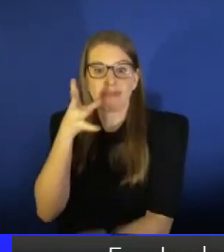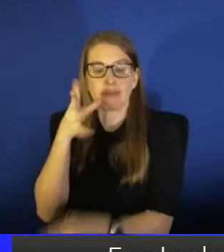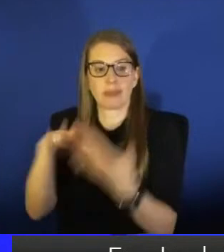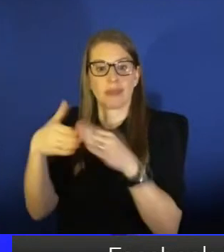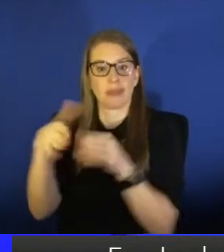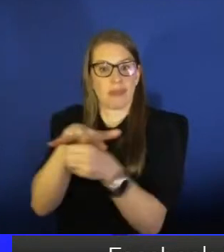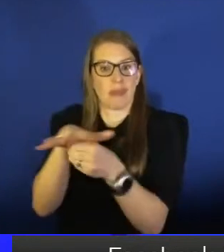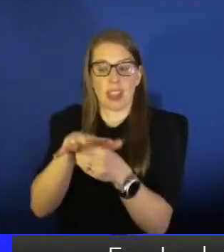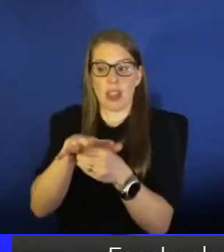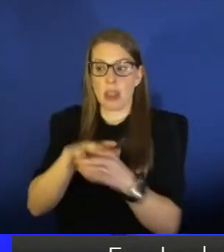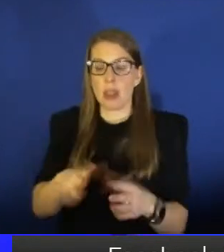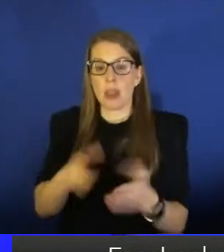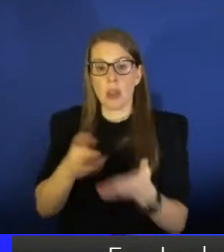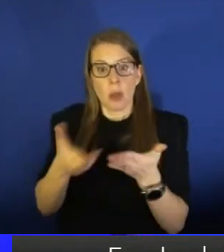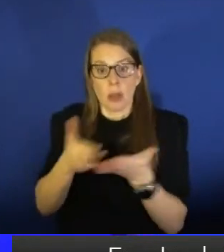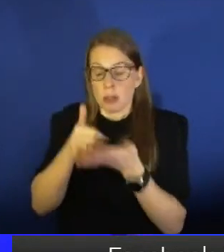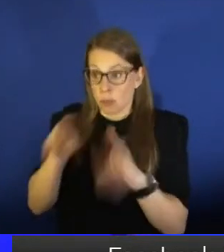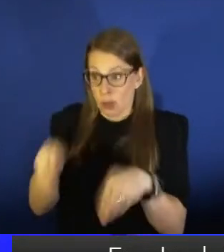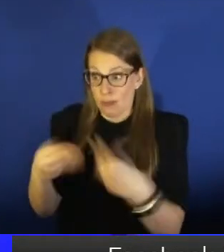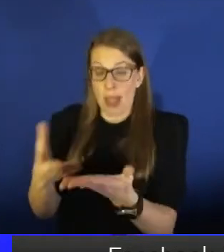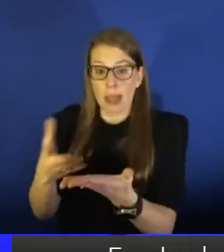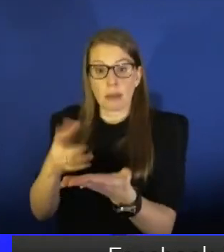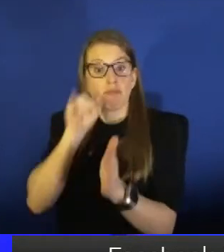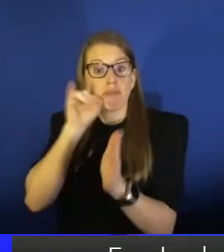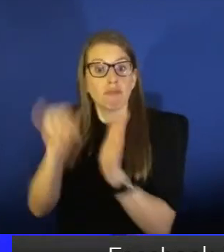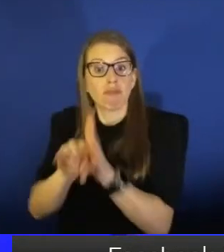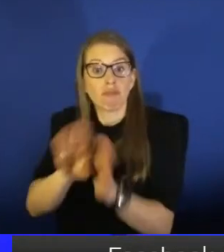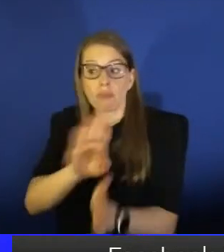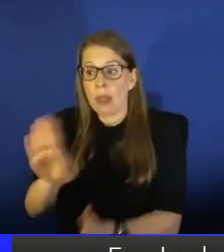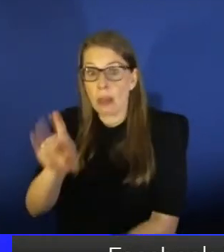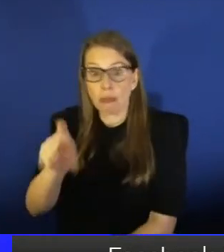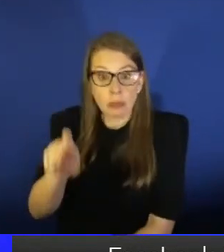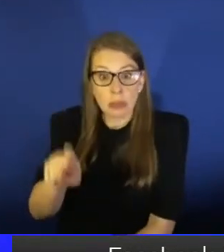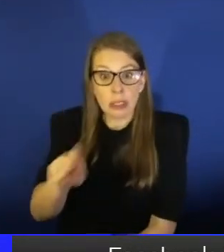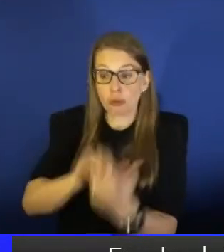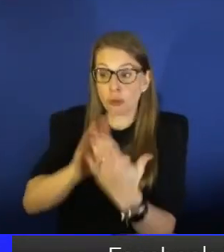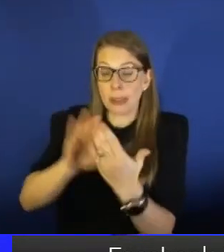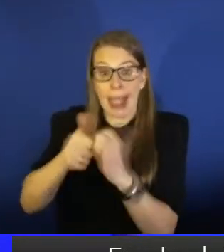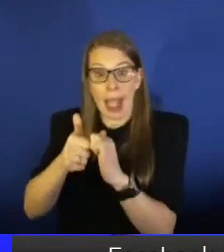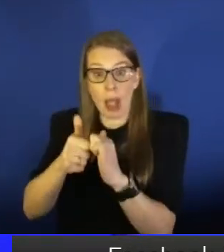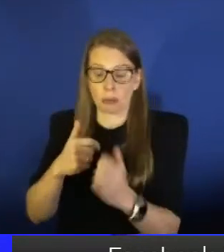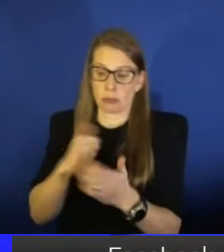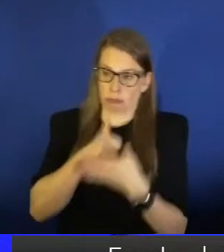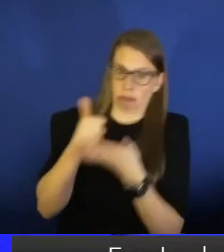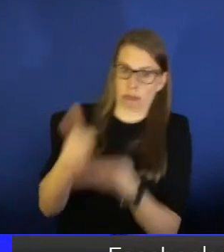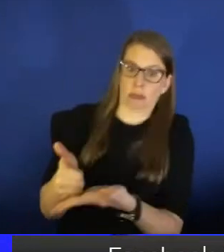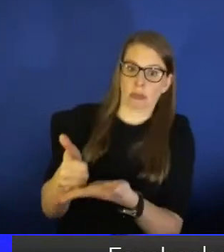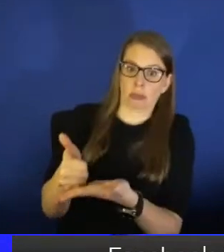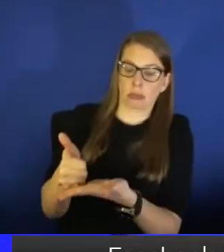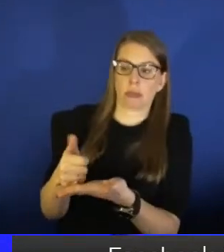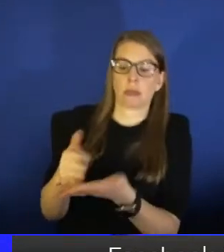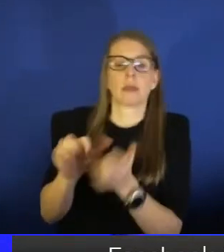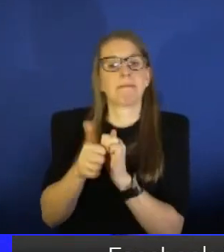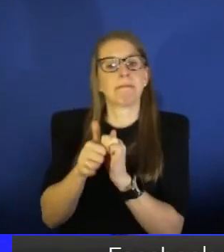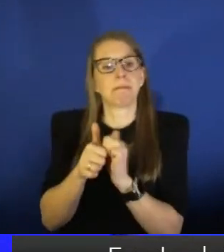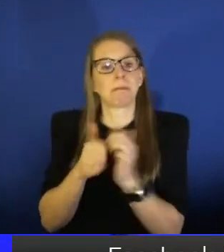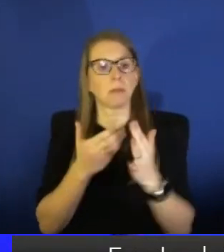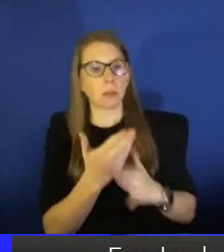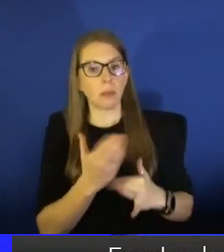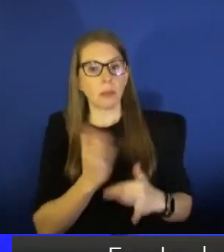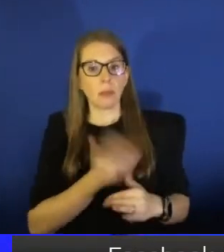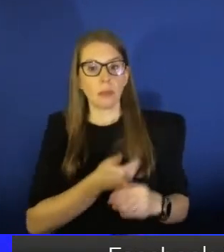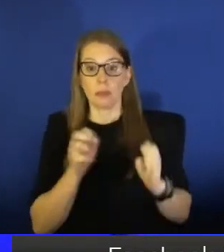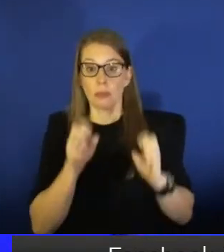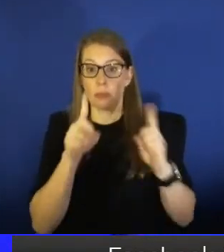their need, how they're going to be addressed, and how we might be able to service that through either our educational programs